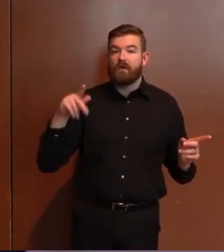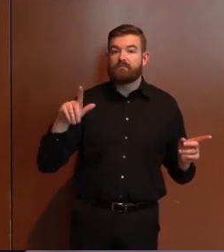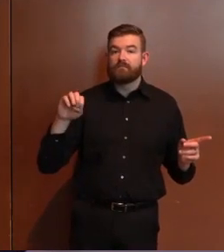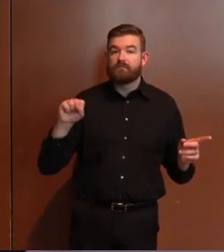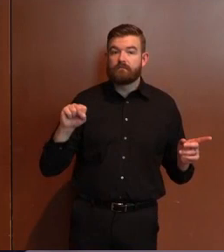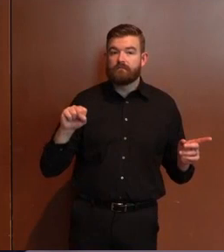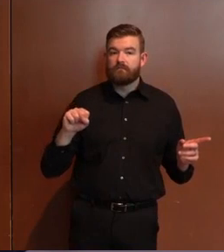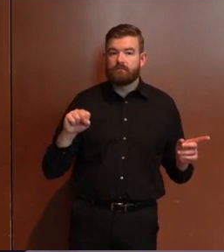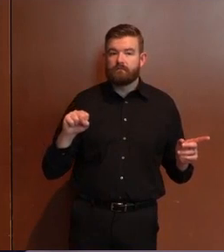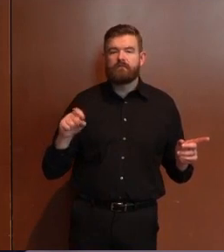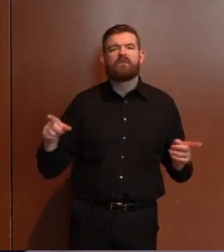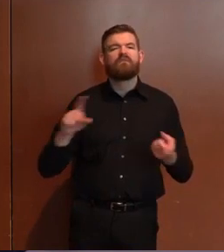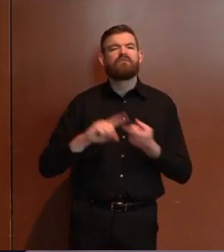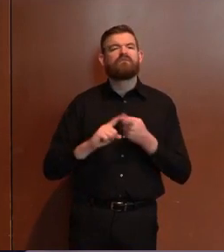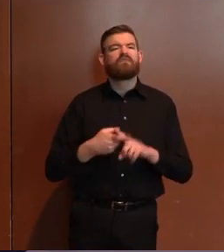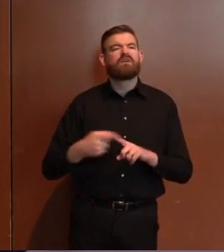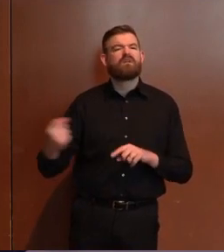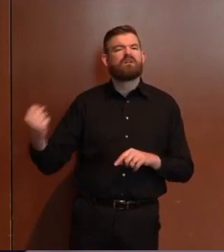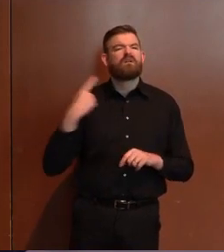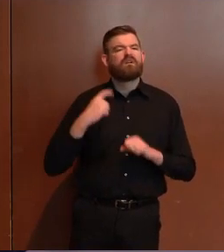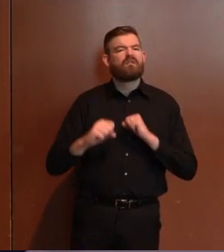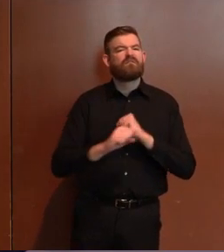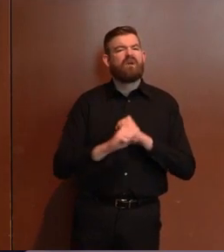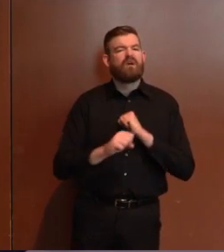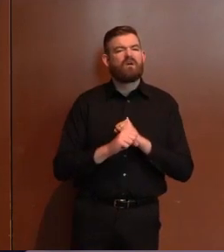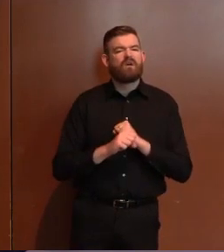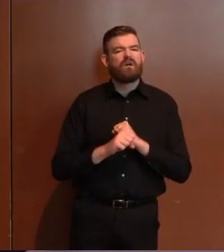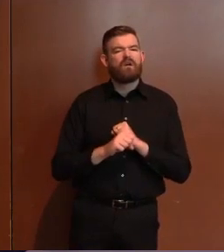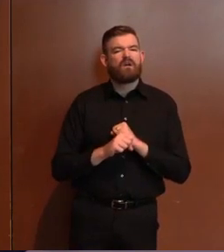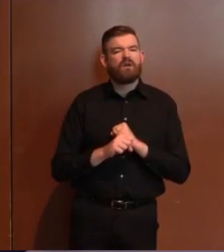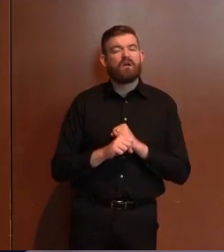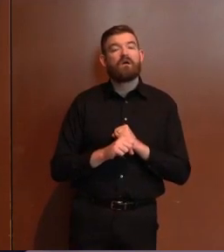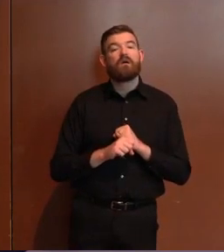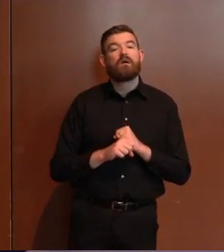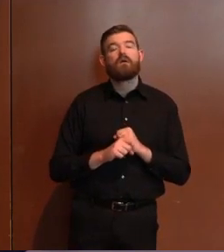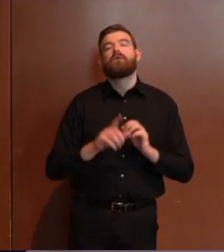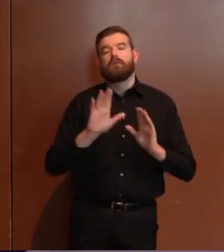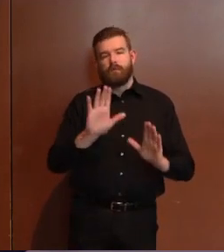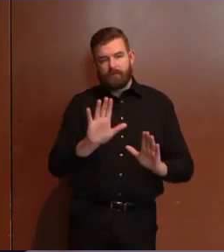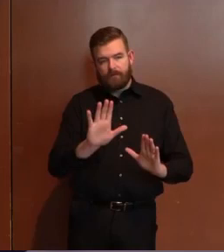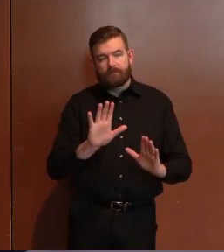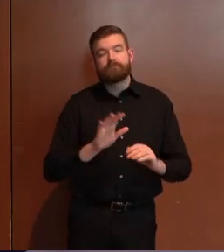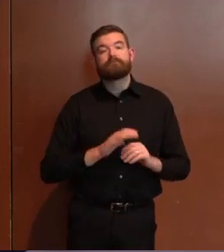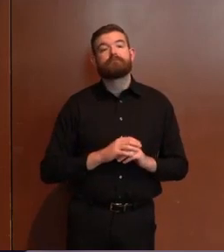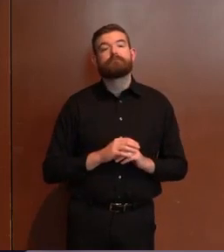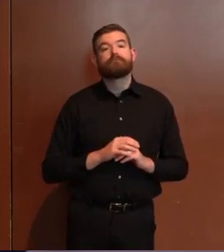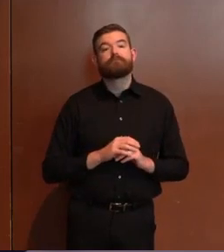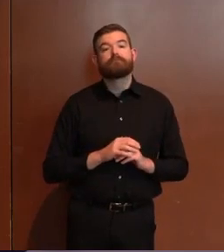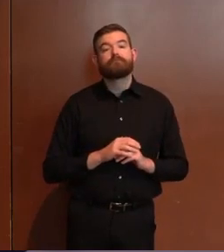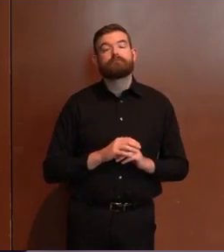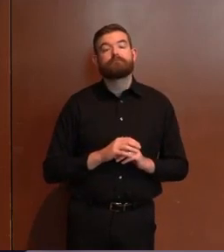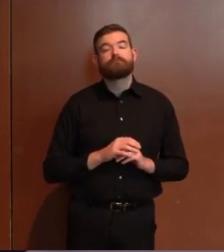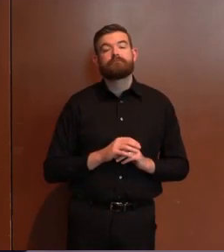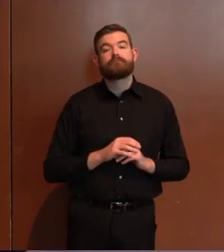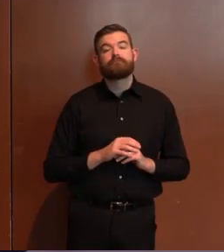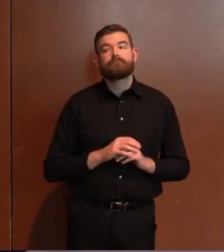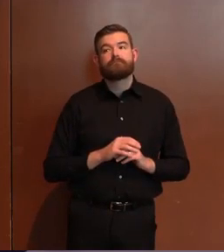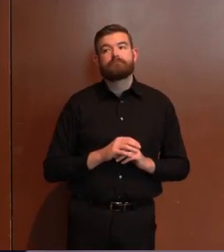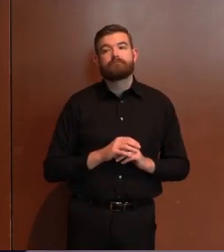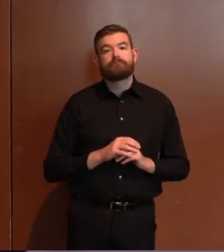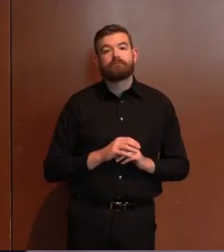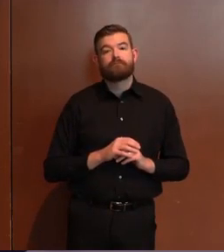we get to you, John, and I apologize. Homeland Security is, by the way, this is what's out here. We have no evidence whatsoever that any of this is